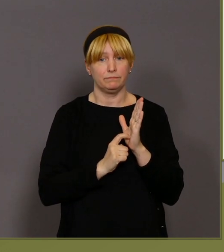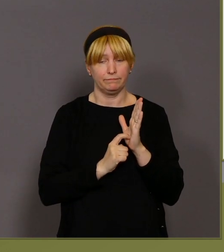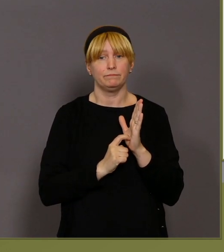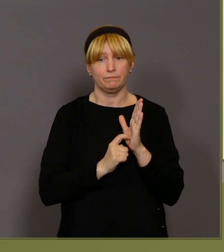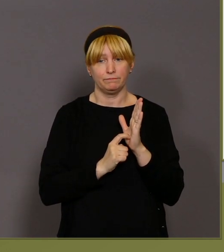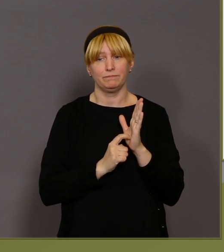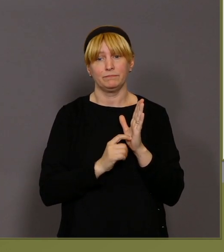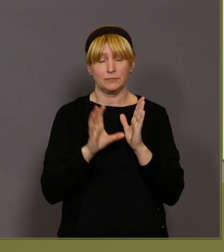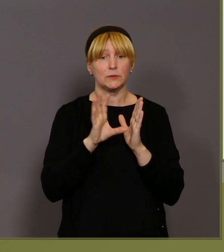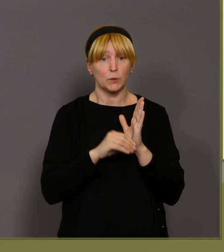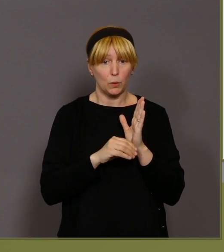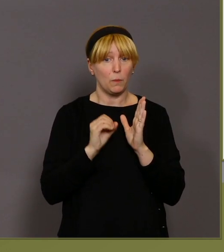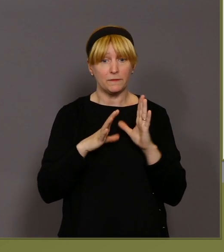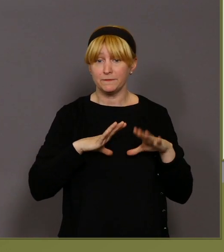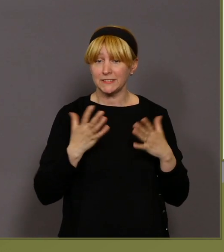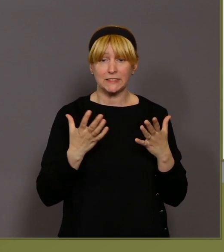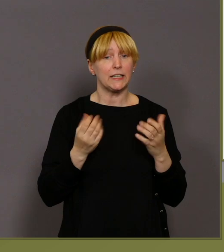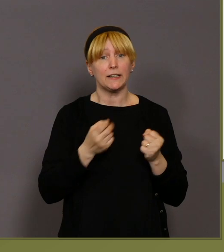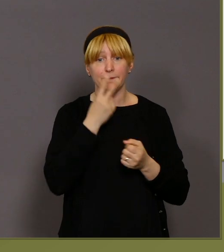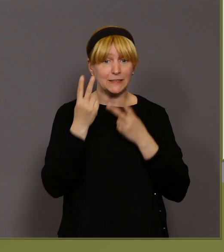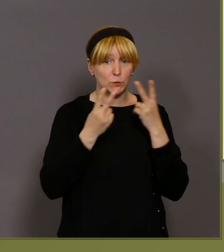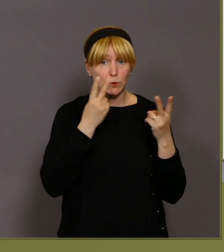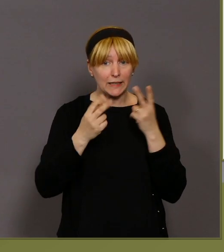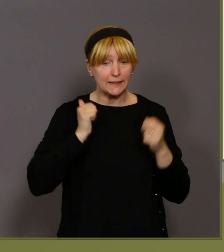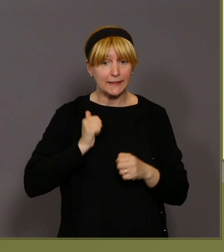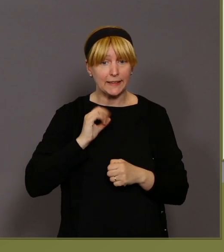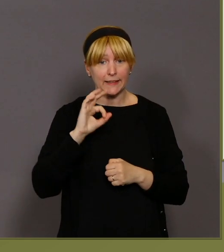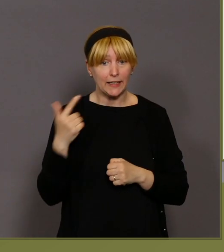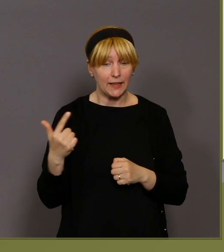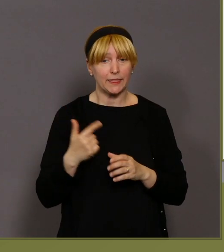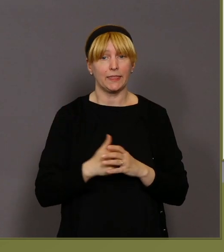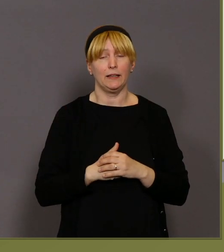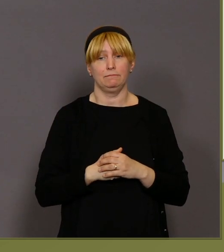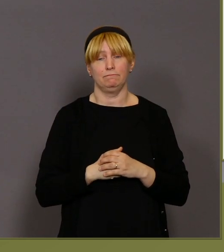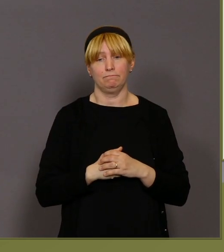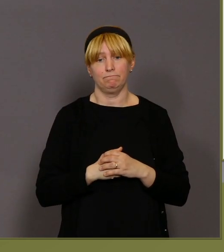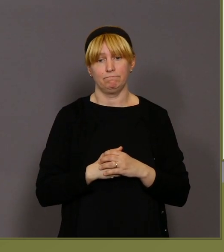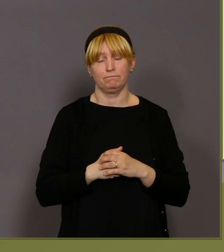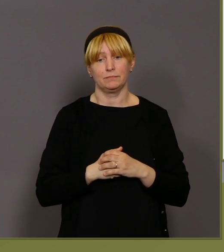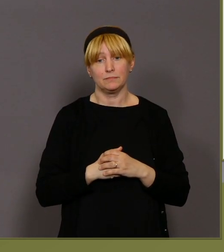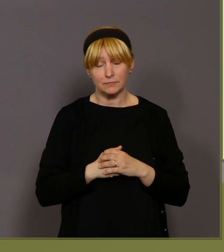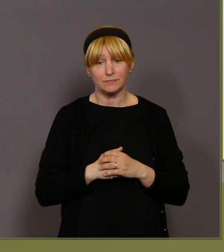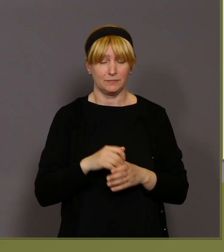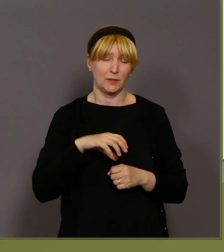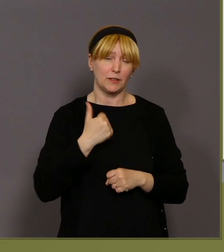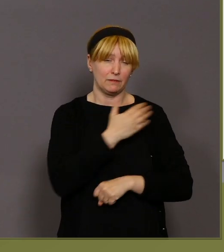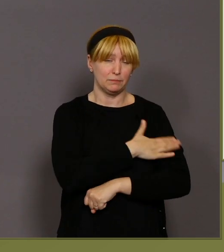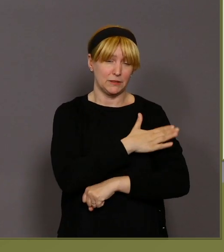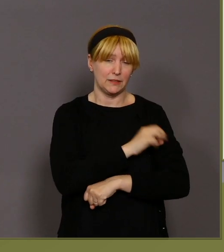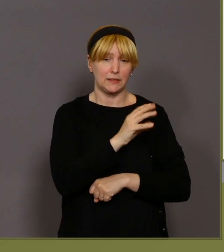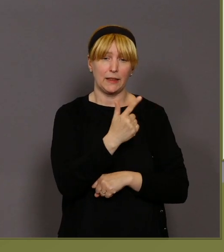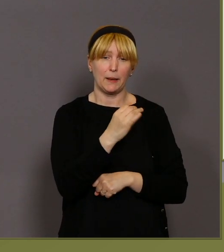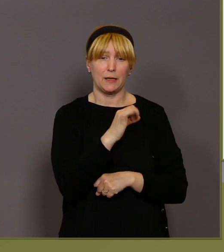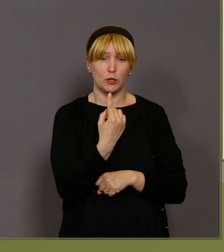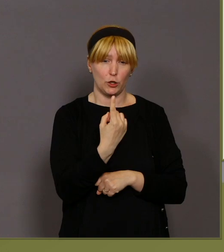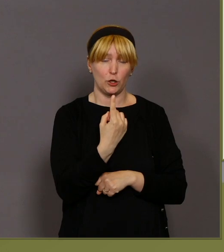provide non-visual access. So that means since a self-service terminal is what we